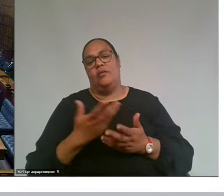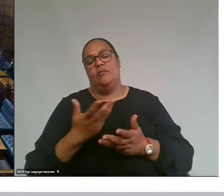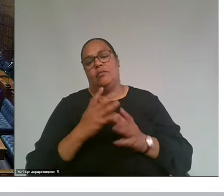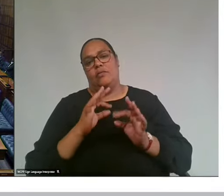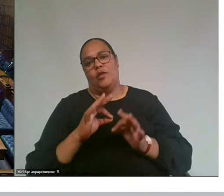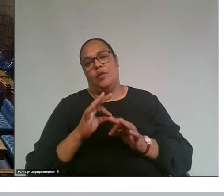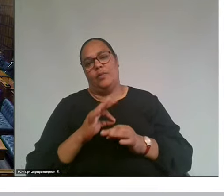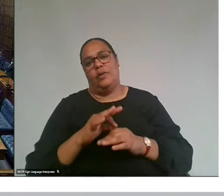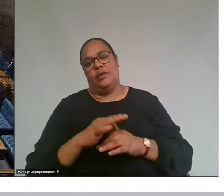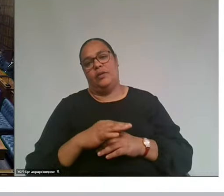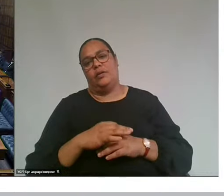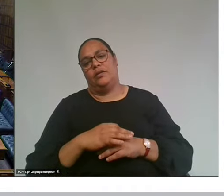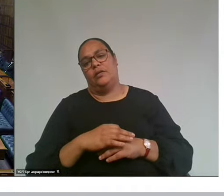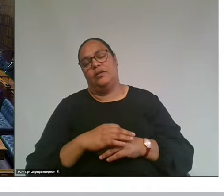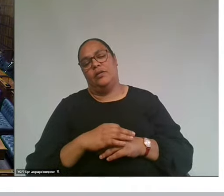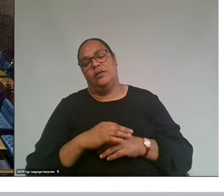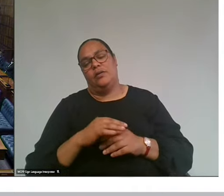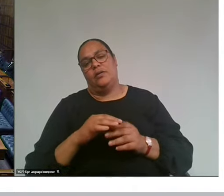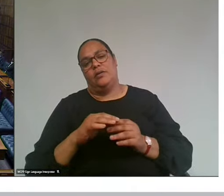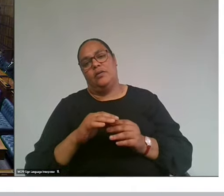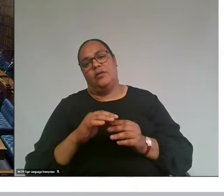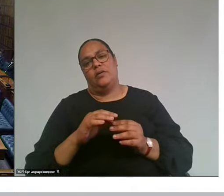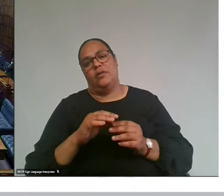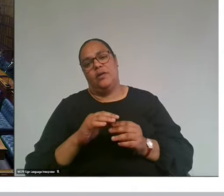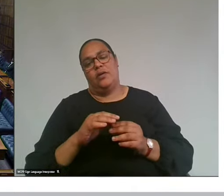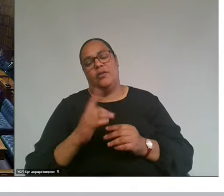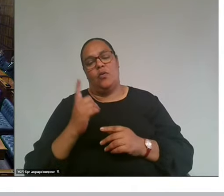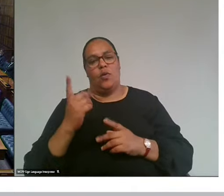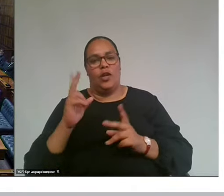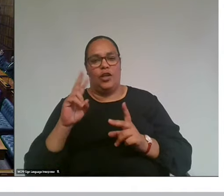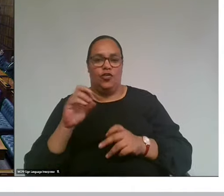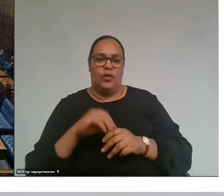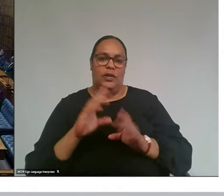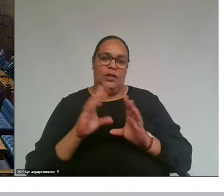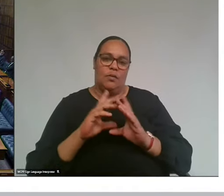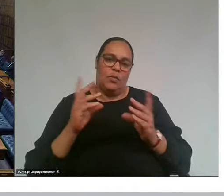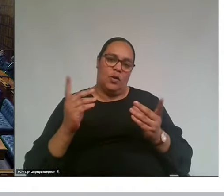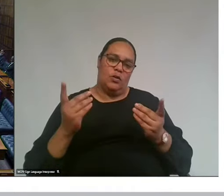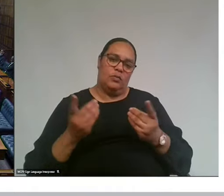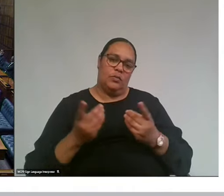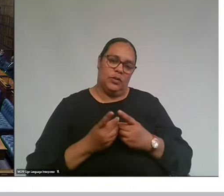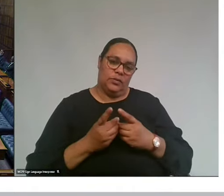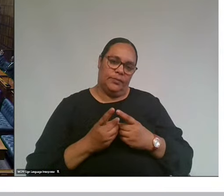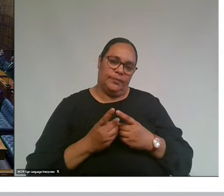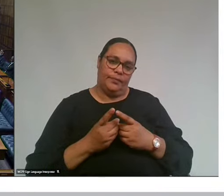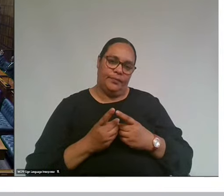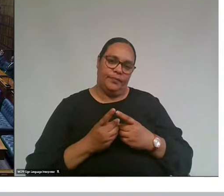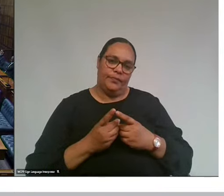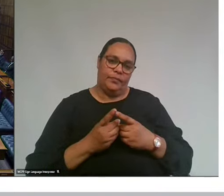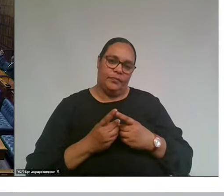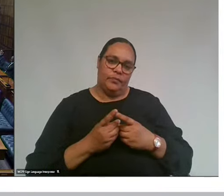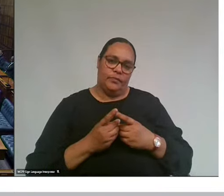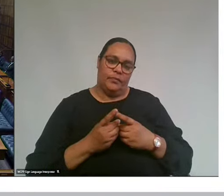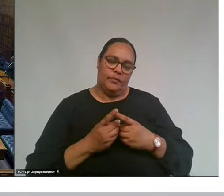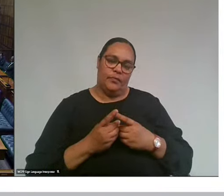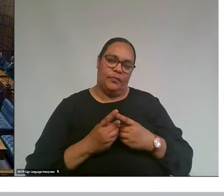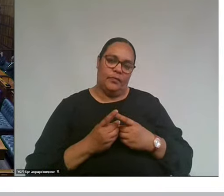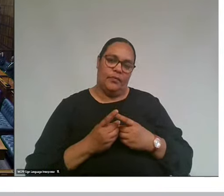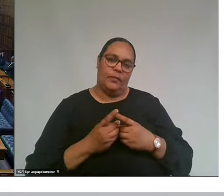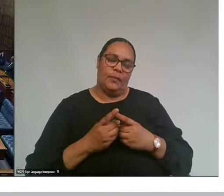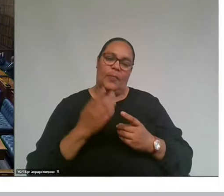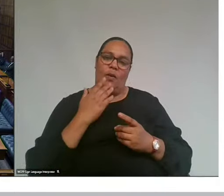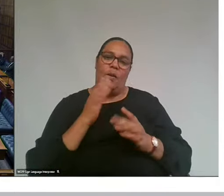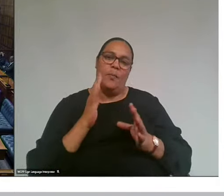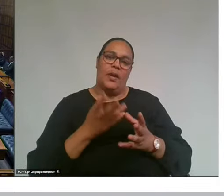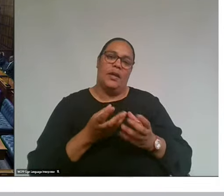properly the the one issue I think in the department um one would be interested to